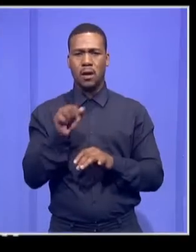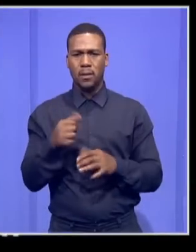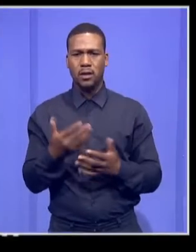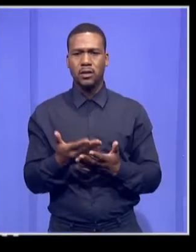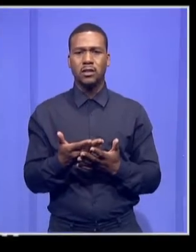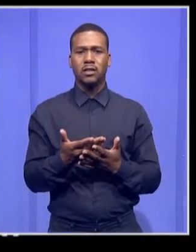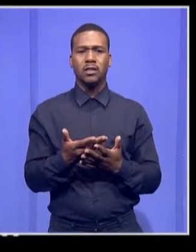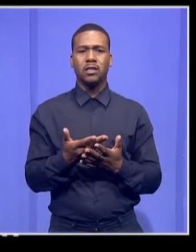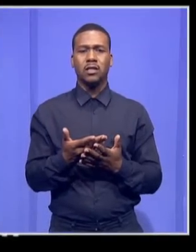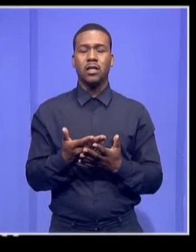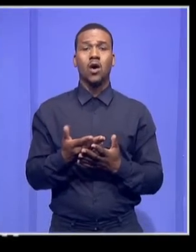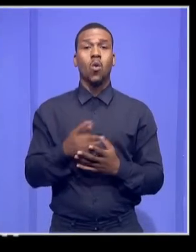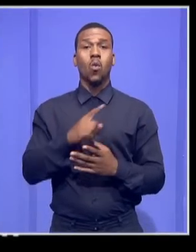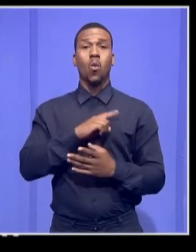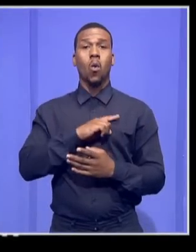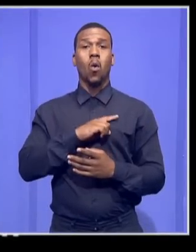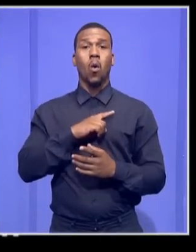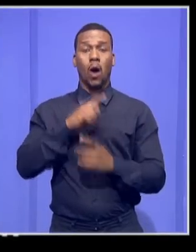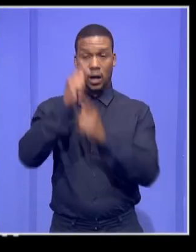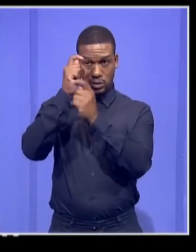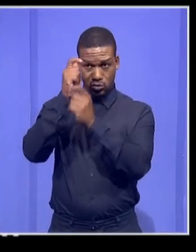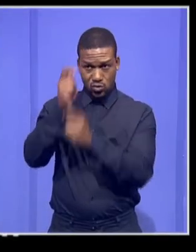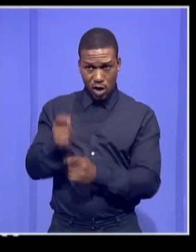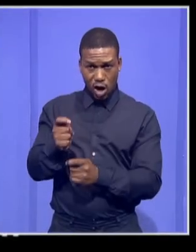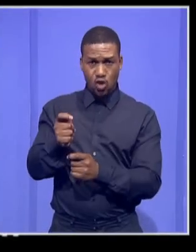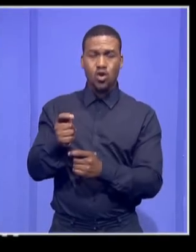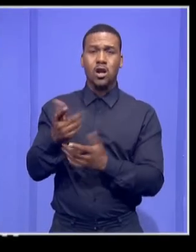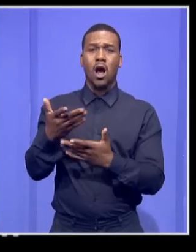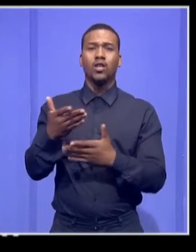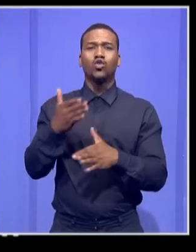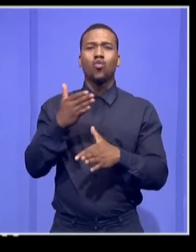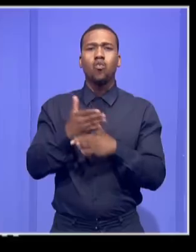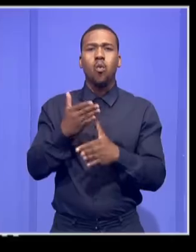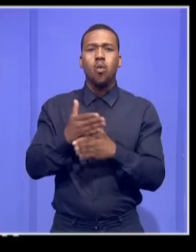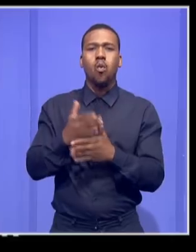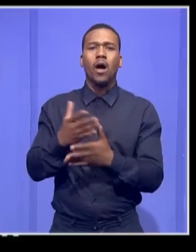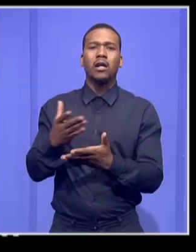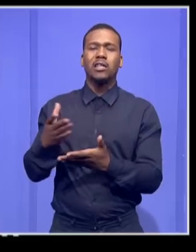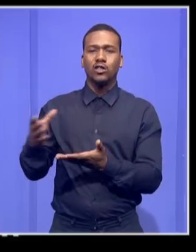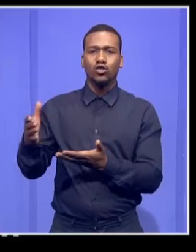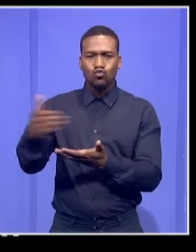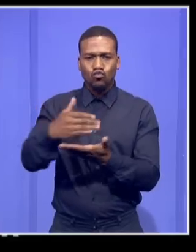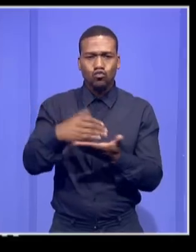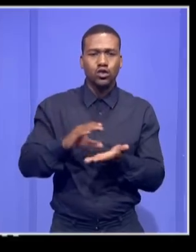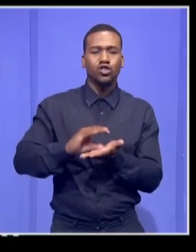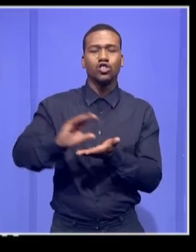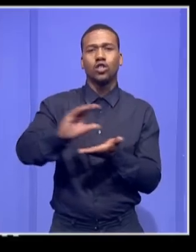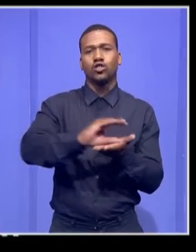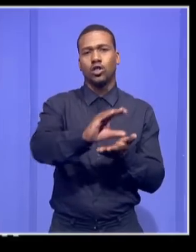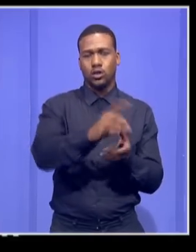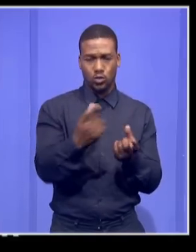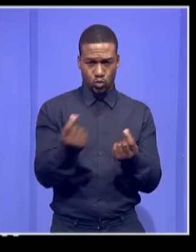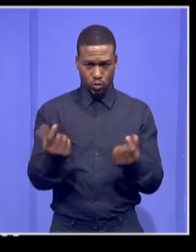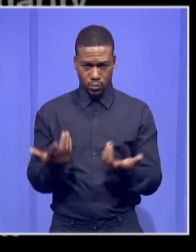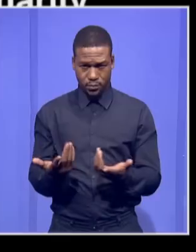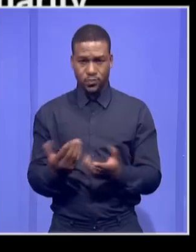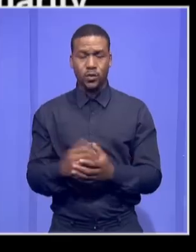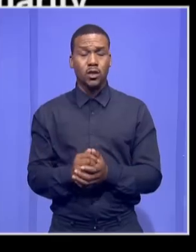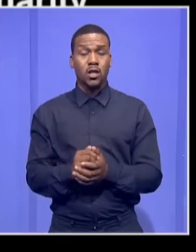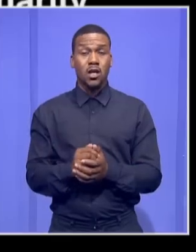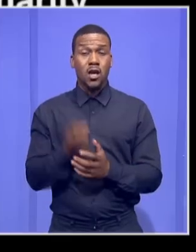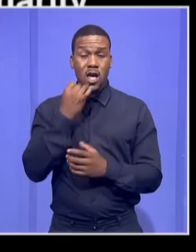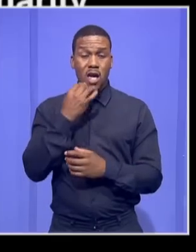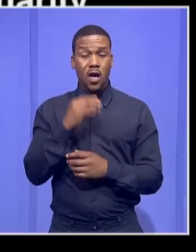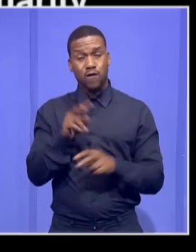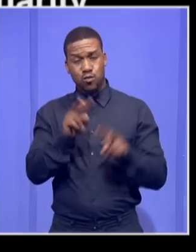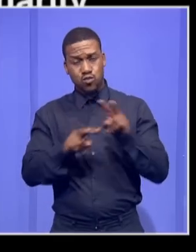of course, in recognition of the charity that they do in between. As we go to the next slide, you will know that, Leanne, also there is a Prince